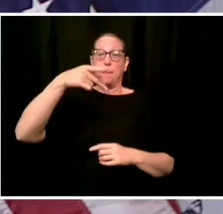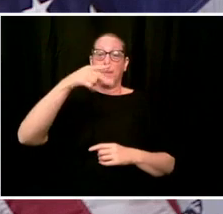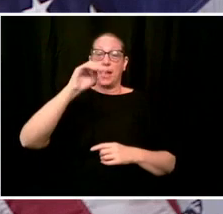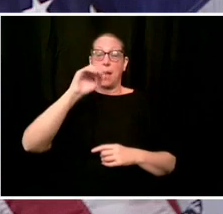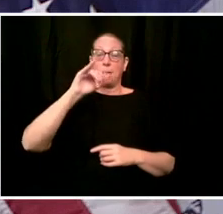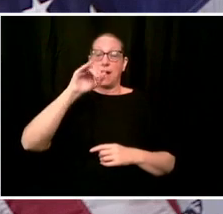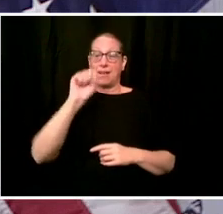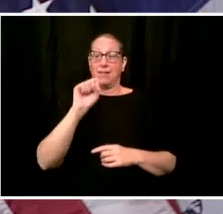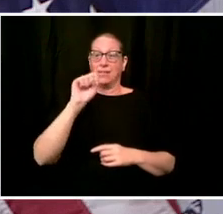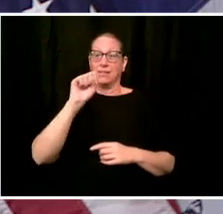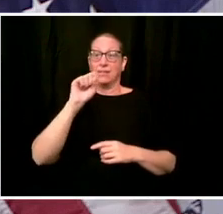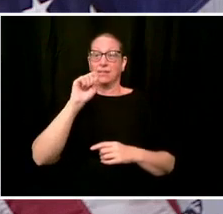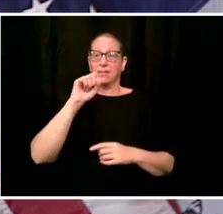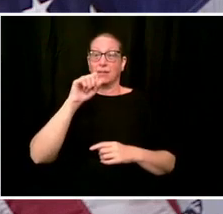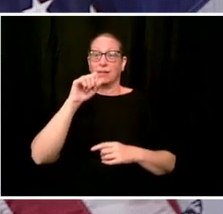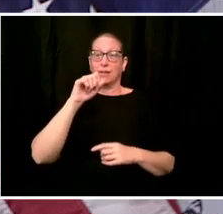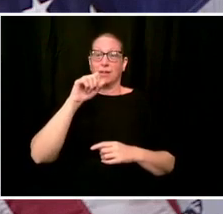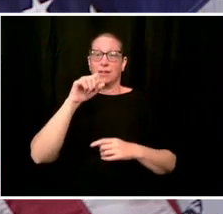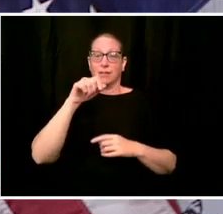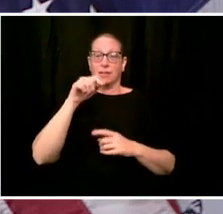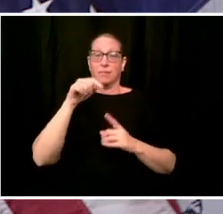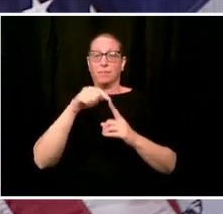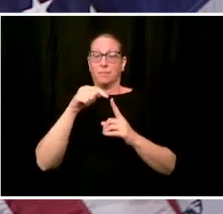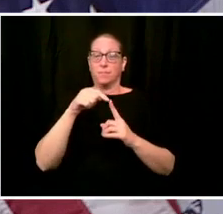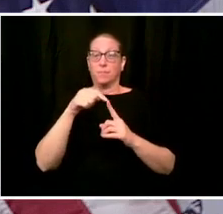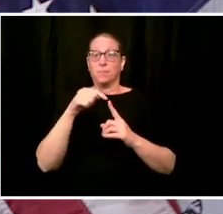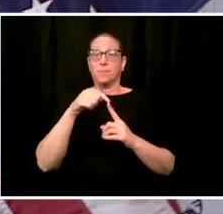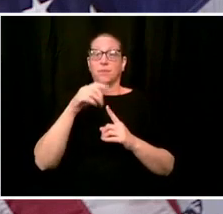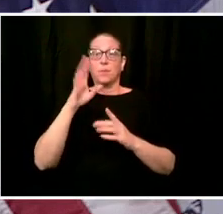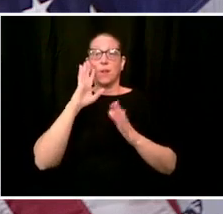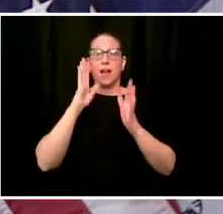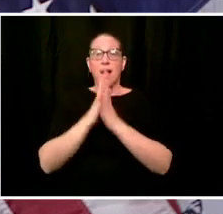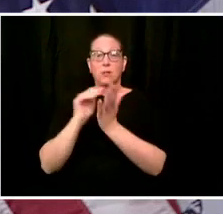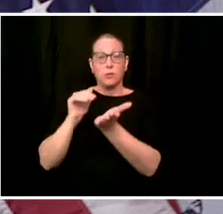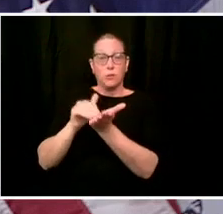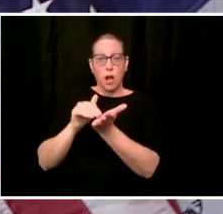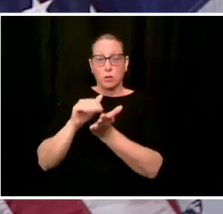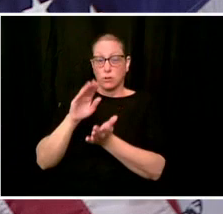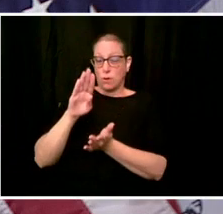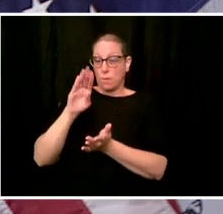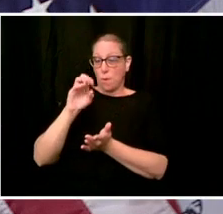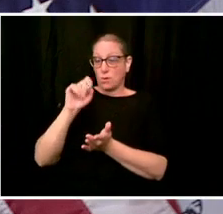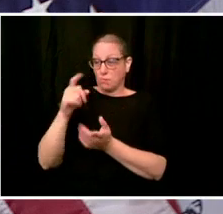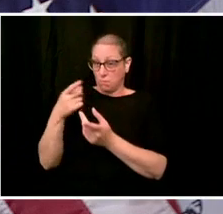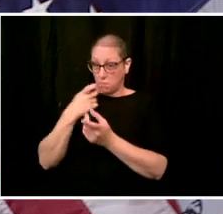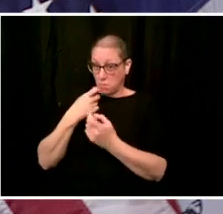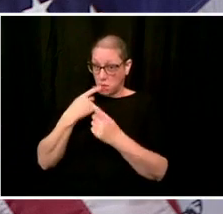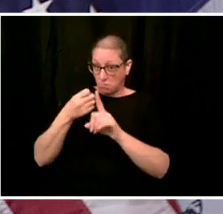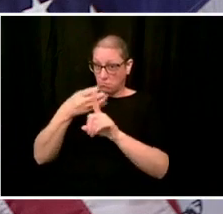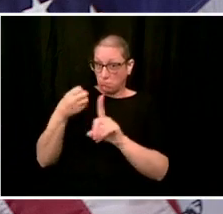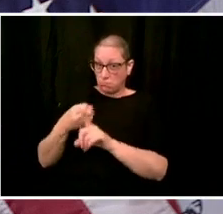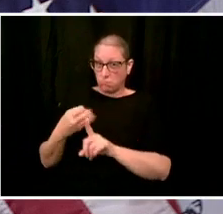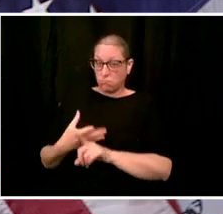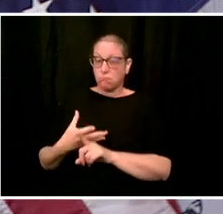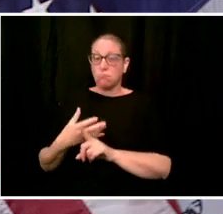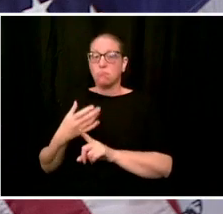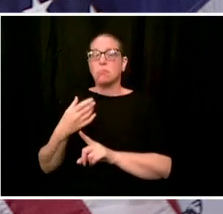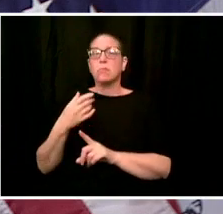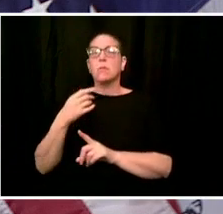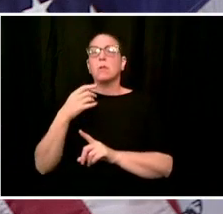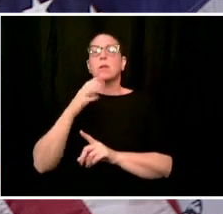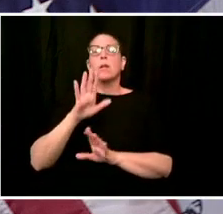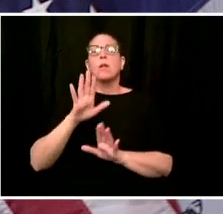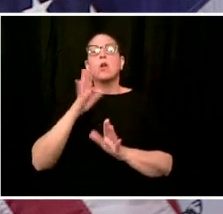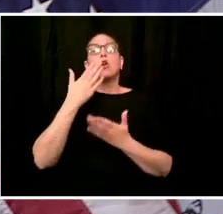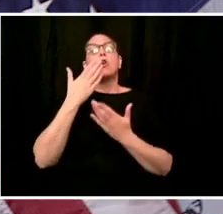Bridget, very important question, I thank you for it. Again, I want parents to feel with great intensity that, to